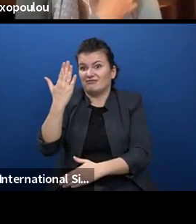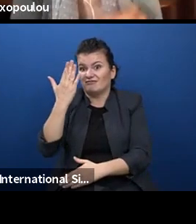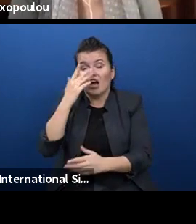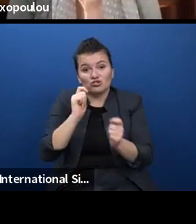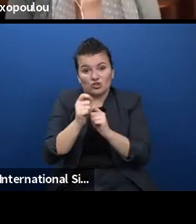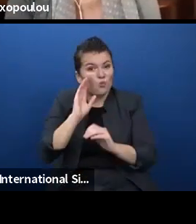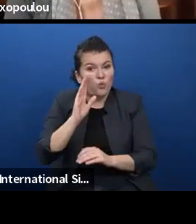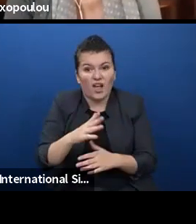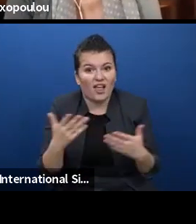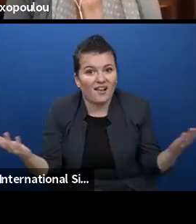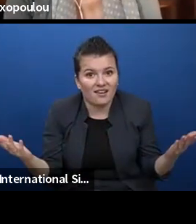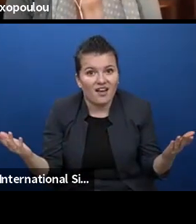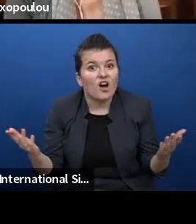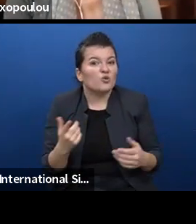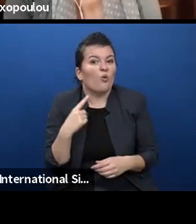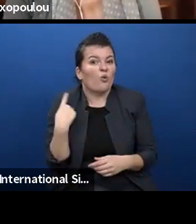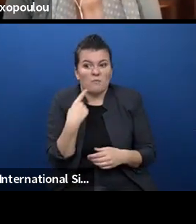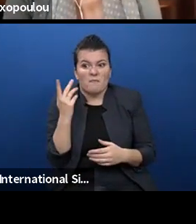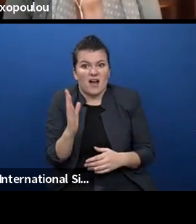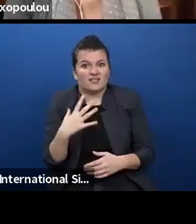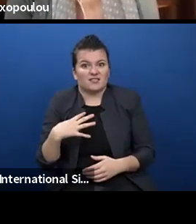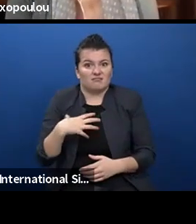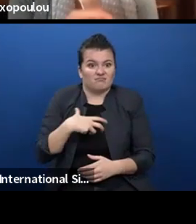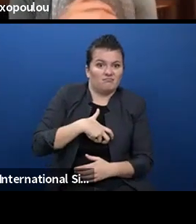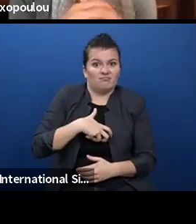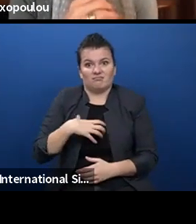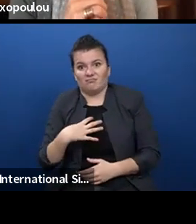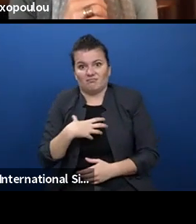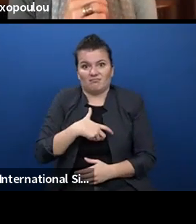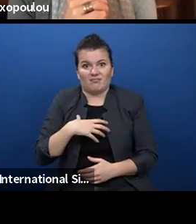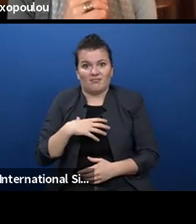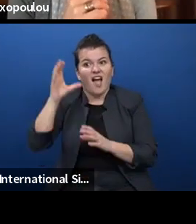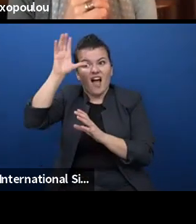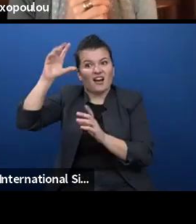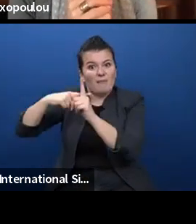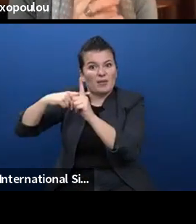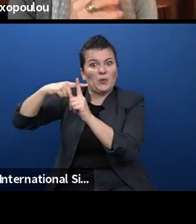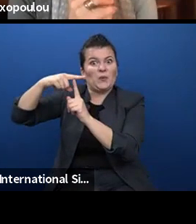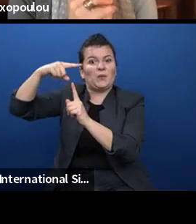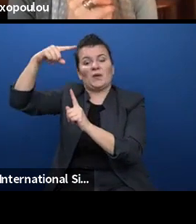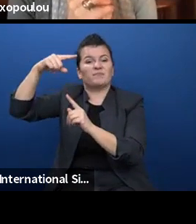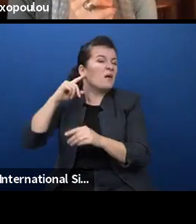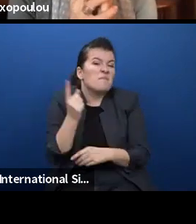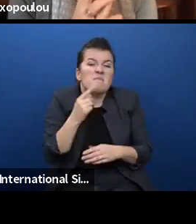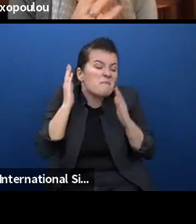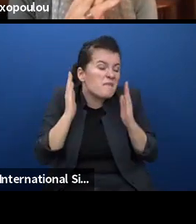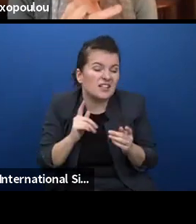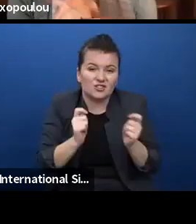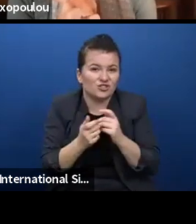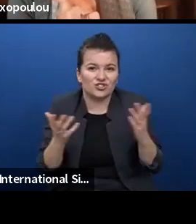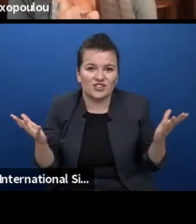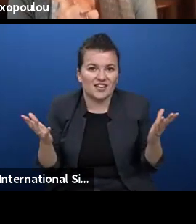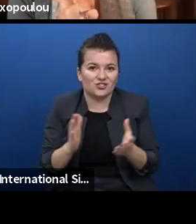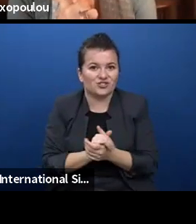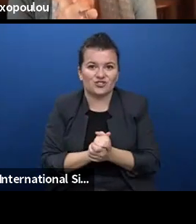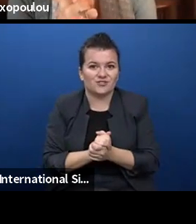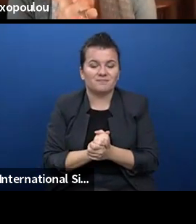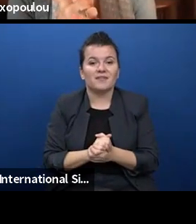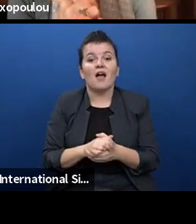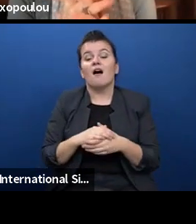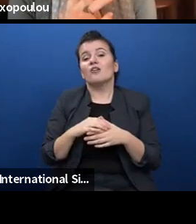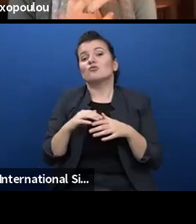but also the adaptation to the impacts of climate change. So we need to, and I think it's important to remember that the way in which we